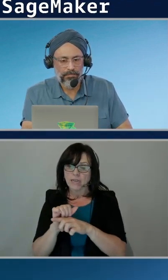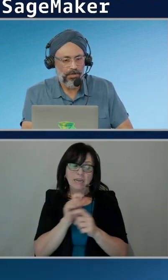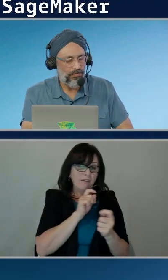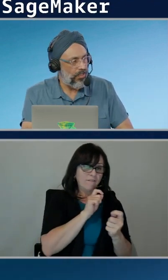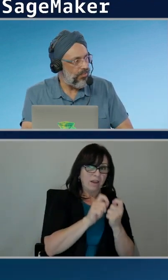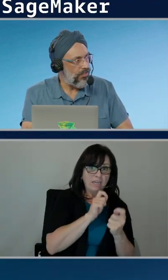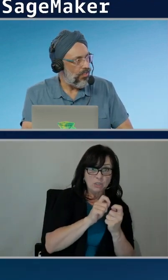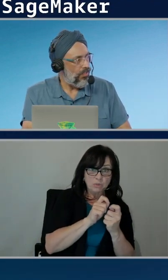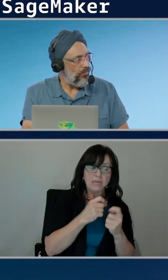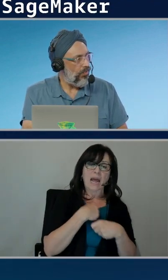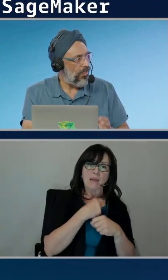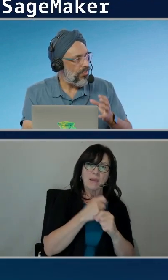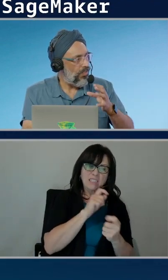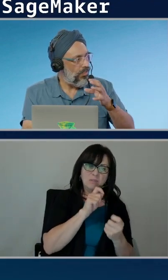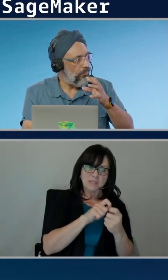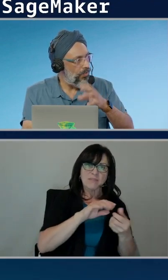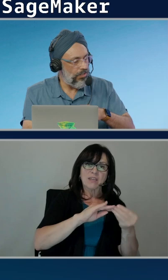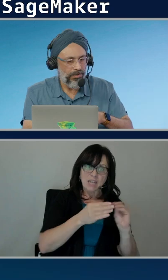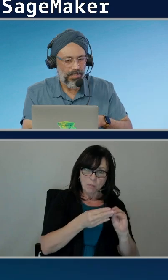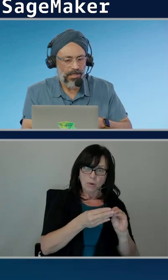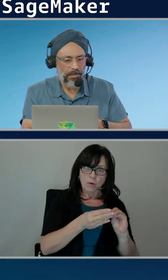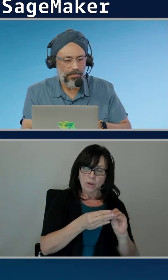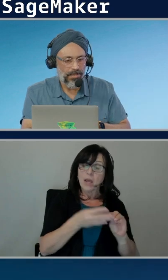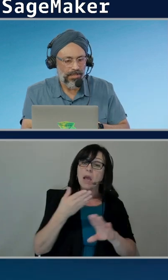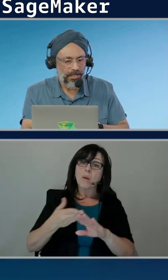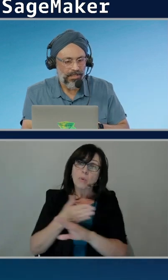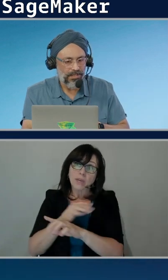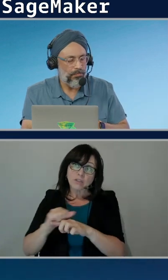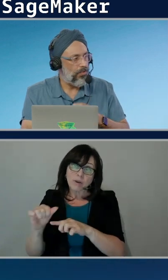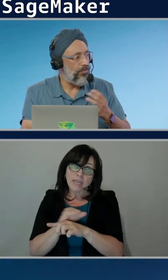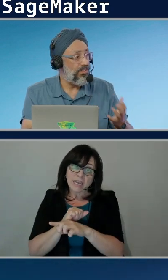X number of heads, whereas in pre-training, I'm